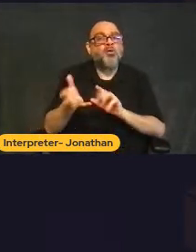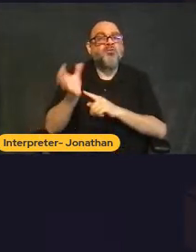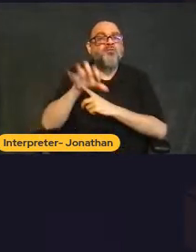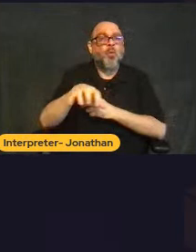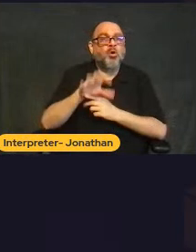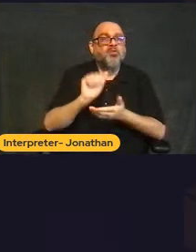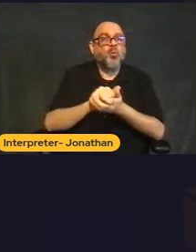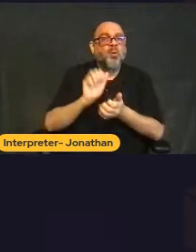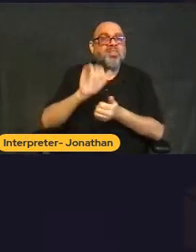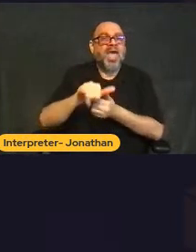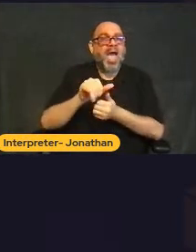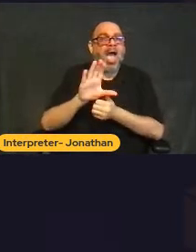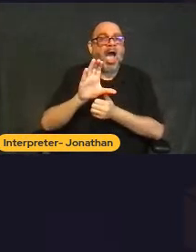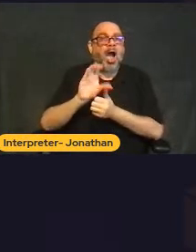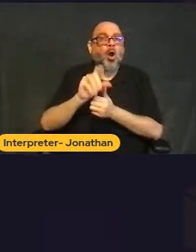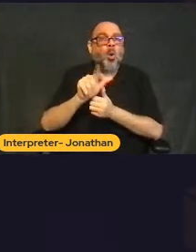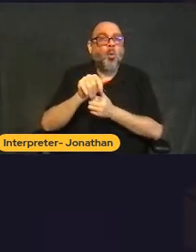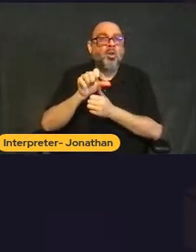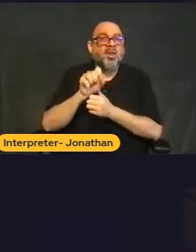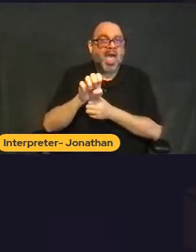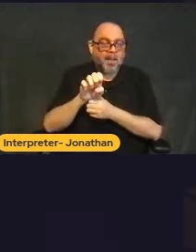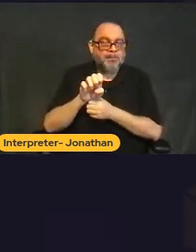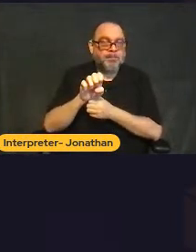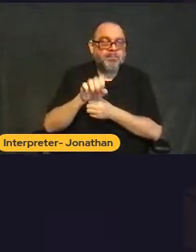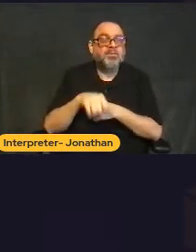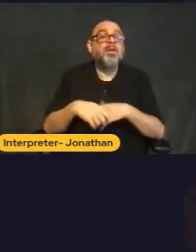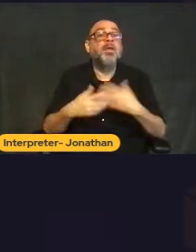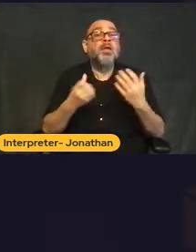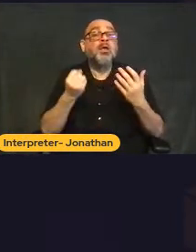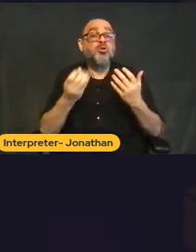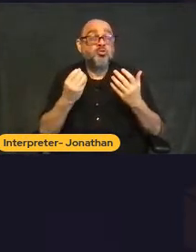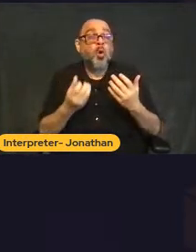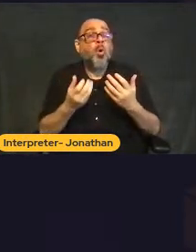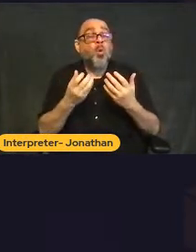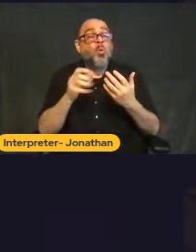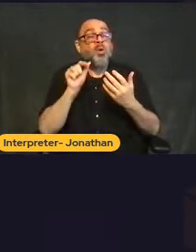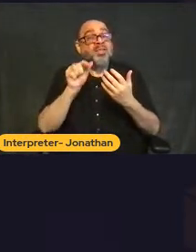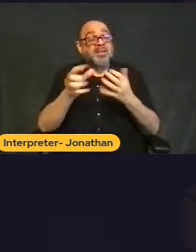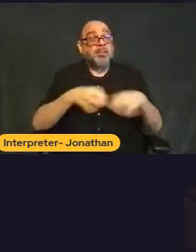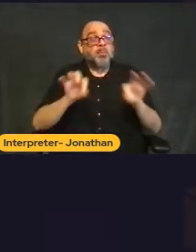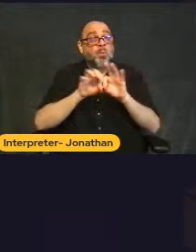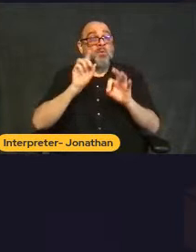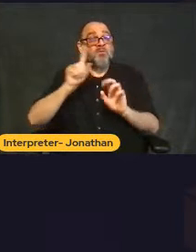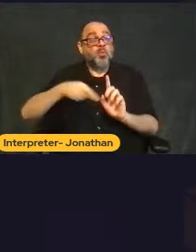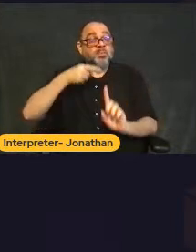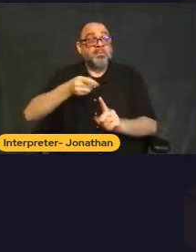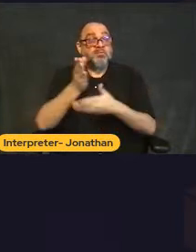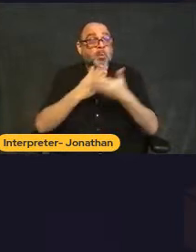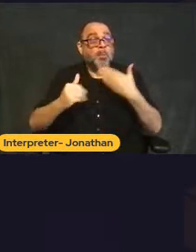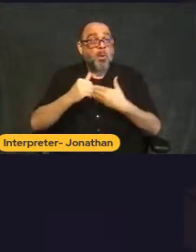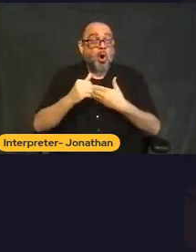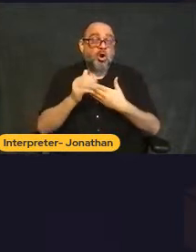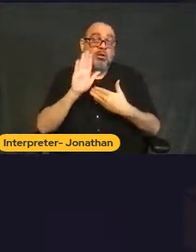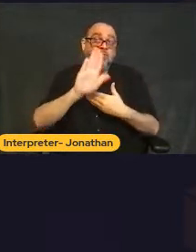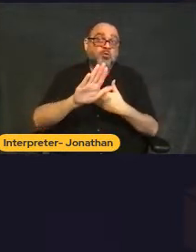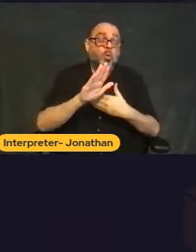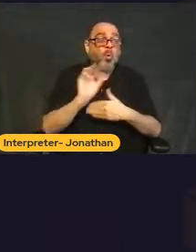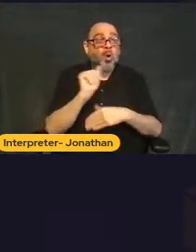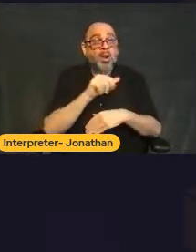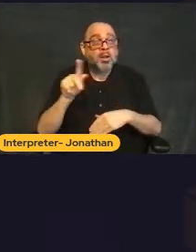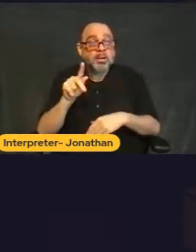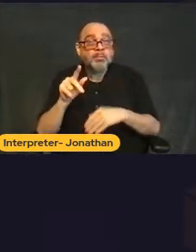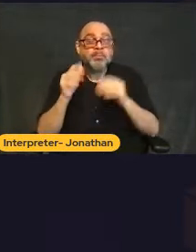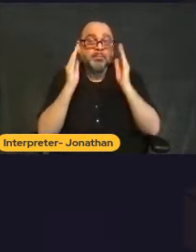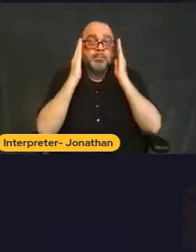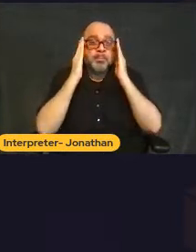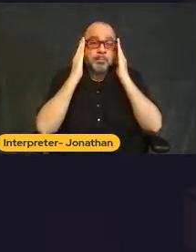So this is very useful if there is a specific part of your application which contains some sort of complexity or some